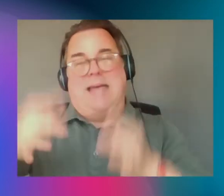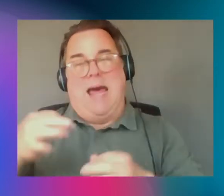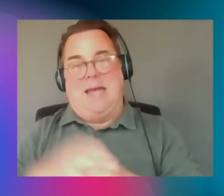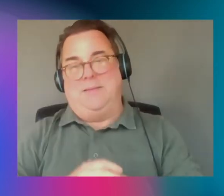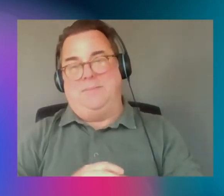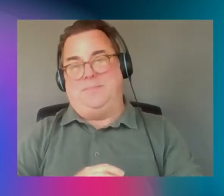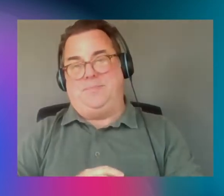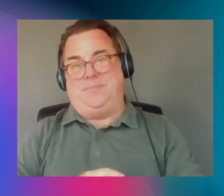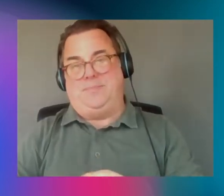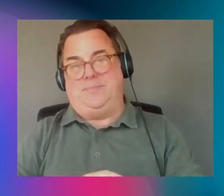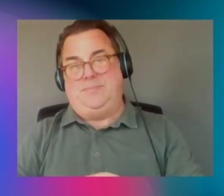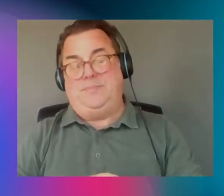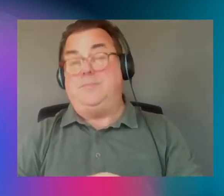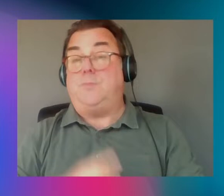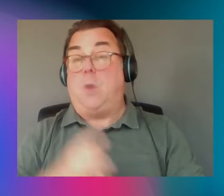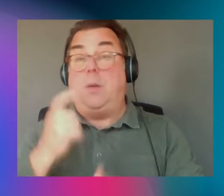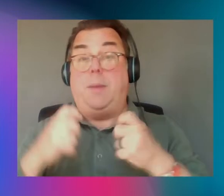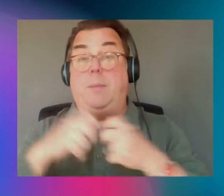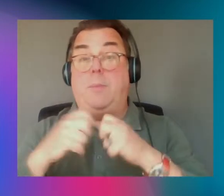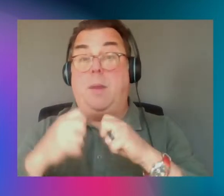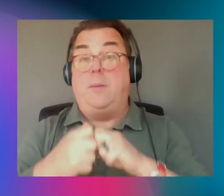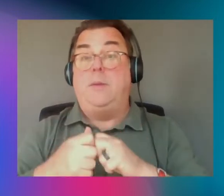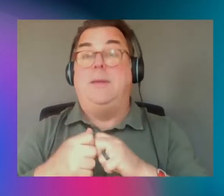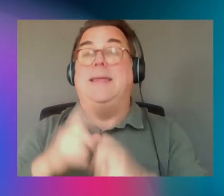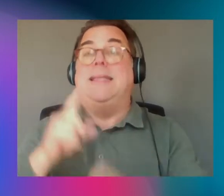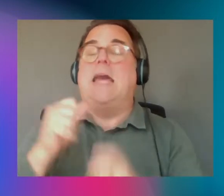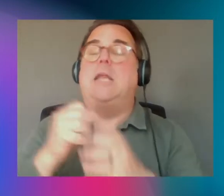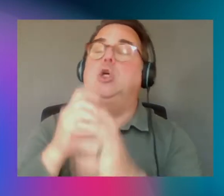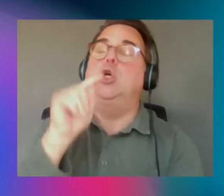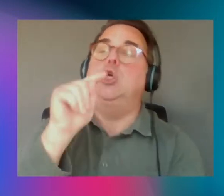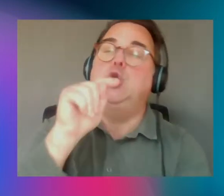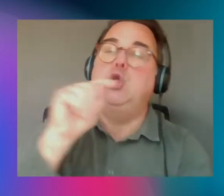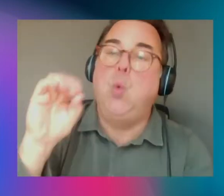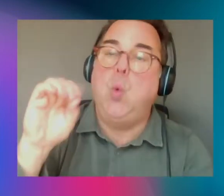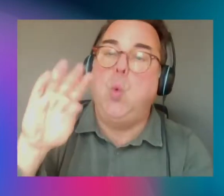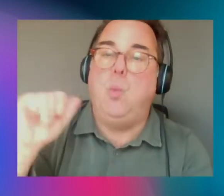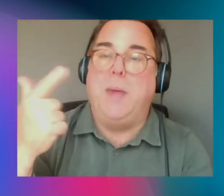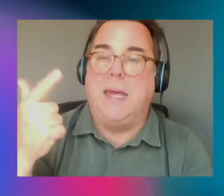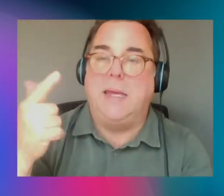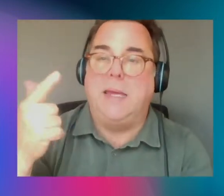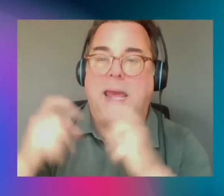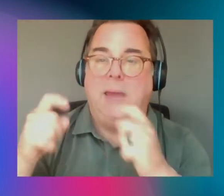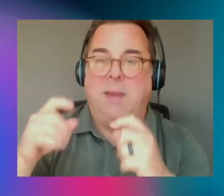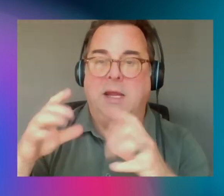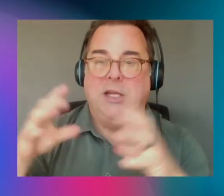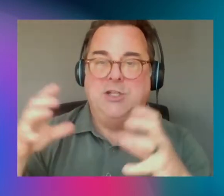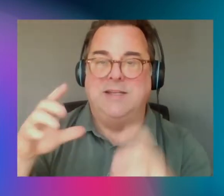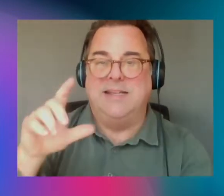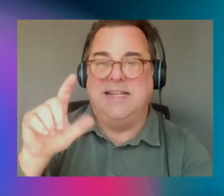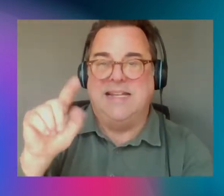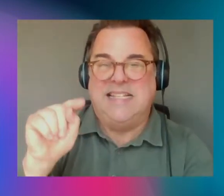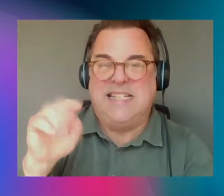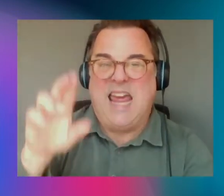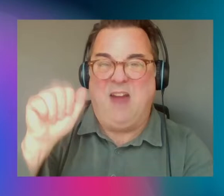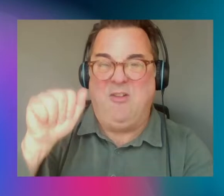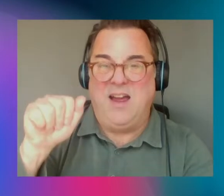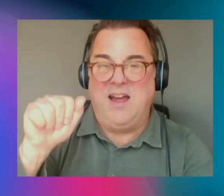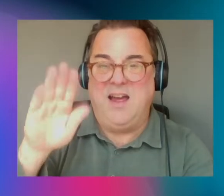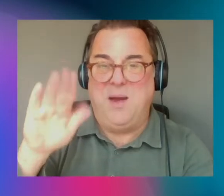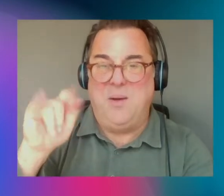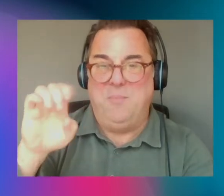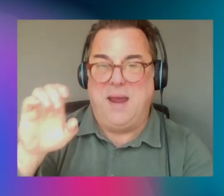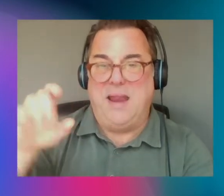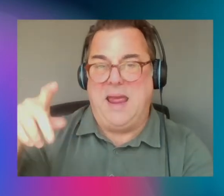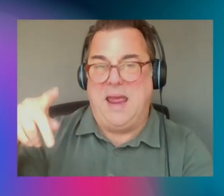big issues is actually, one, the data is too big. Most people cannot easily handle terabytes and petabytes of data. Right. And it's dispersed